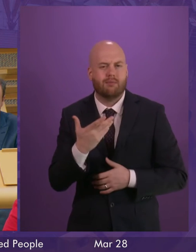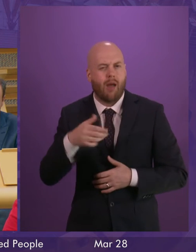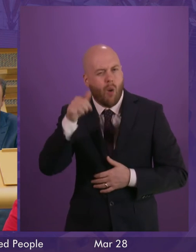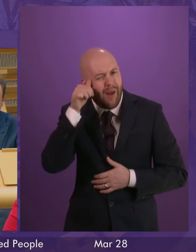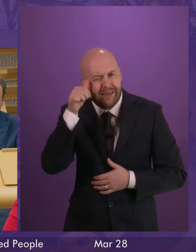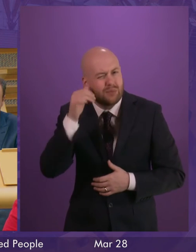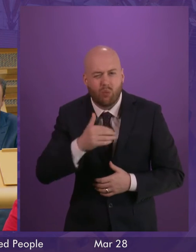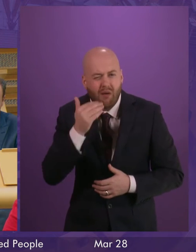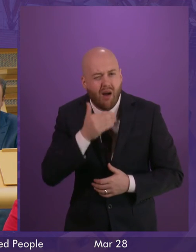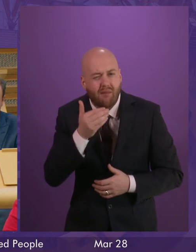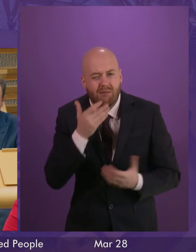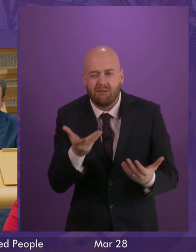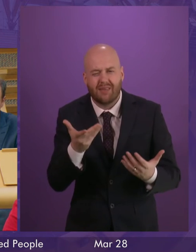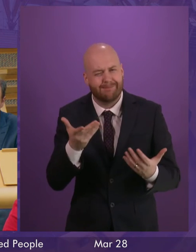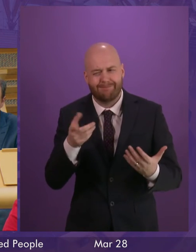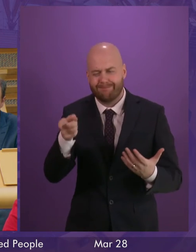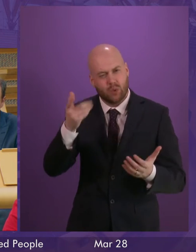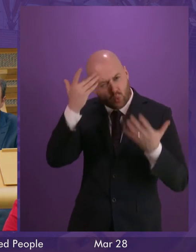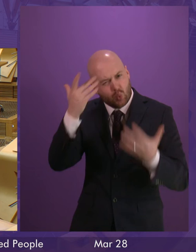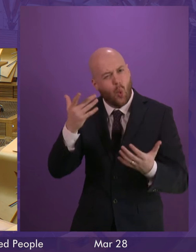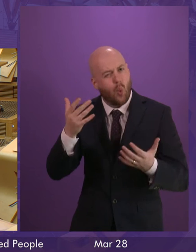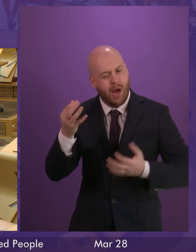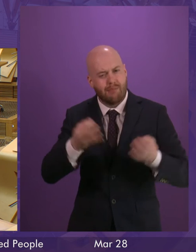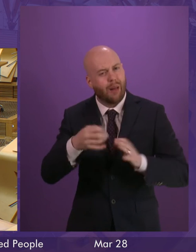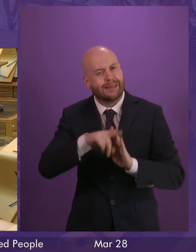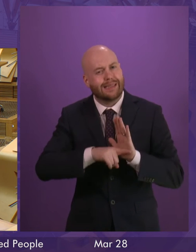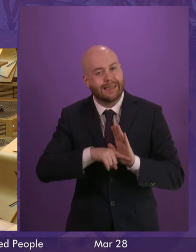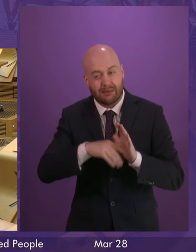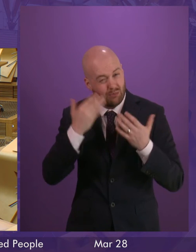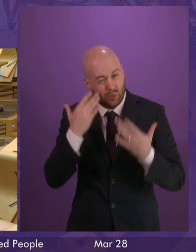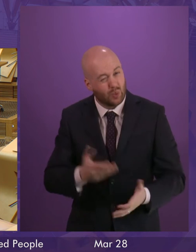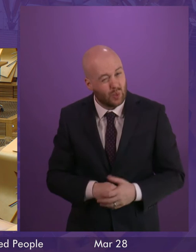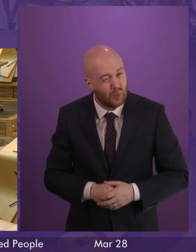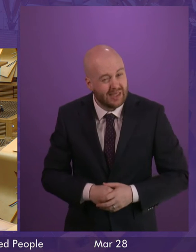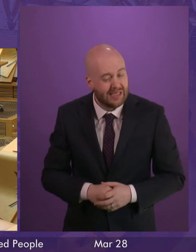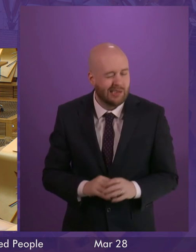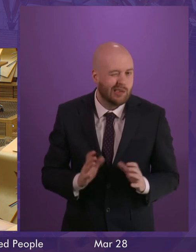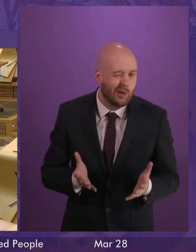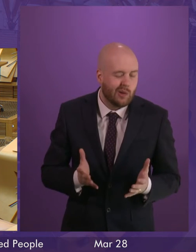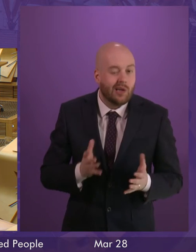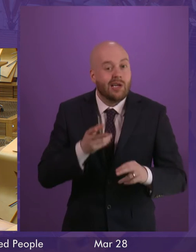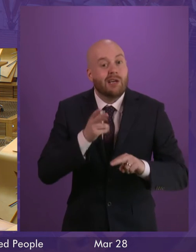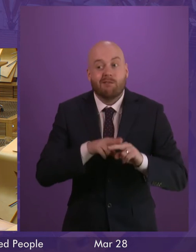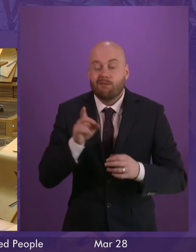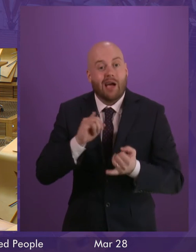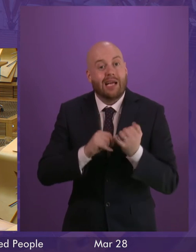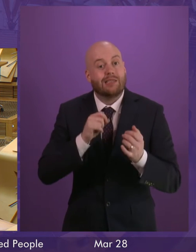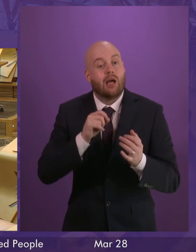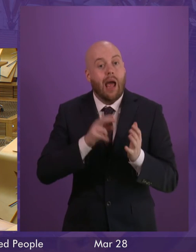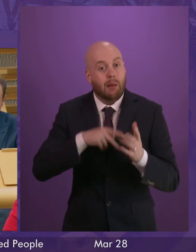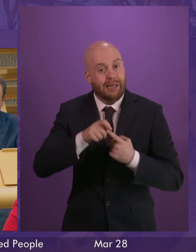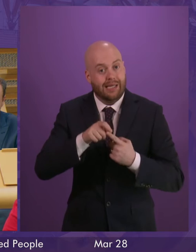understanding of a policy at all. If the SNP Government is genuine when it refers to a real lived